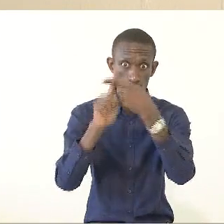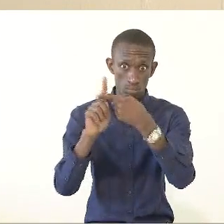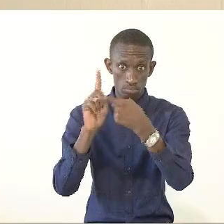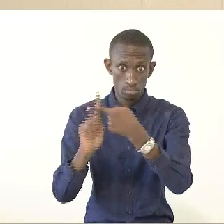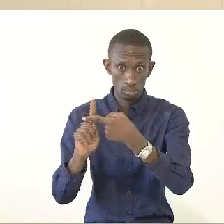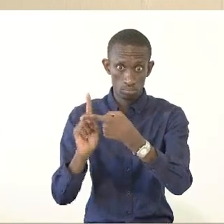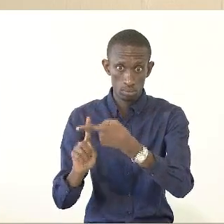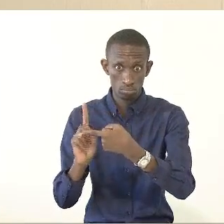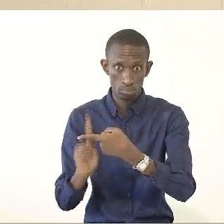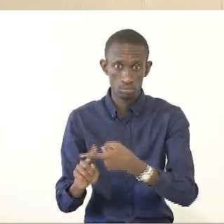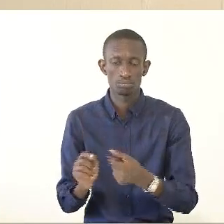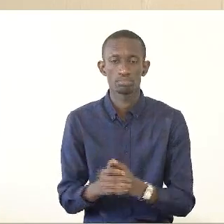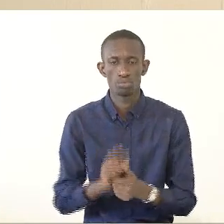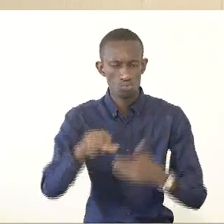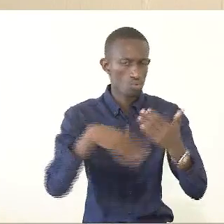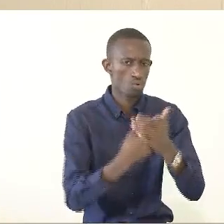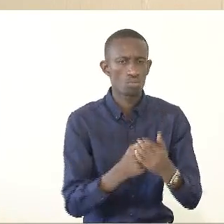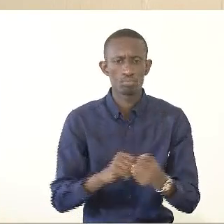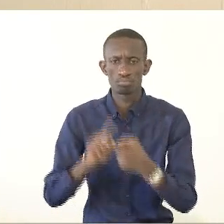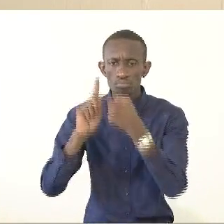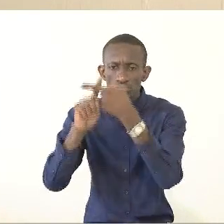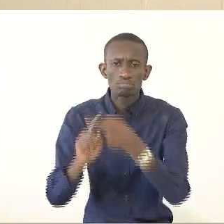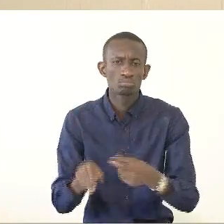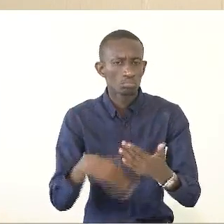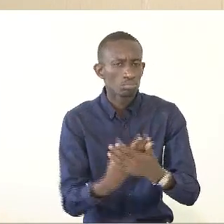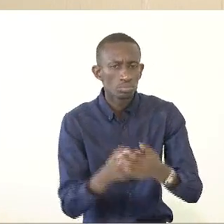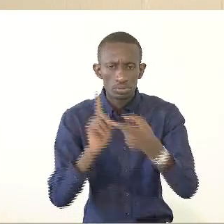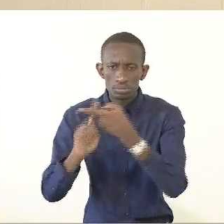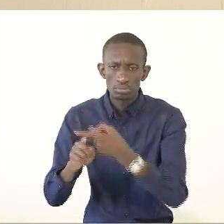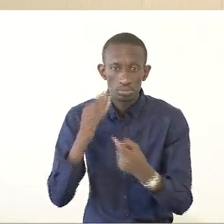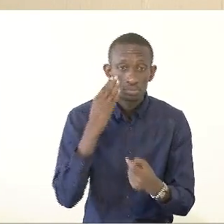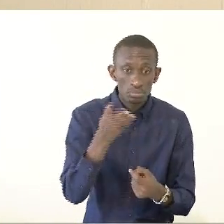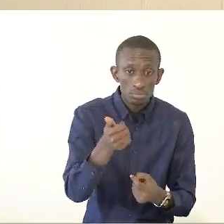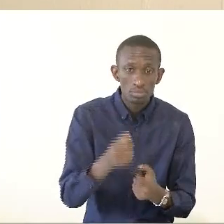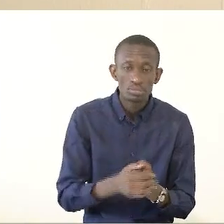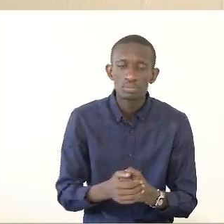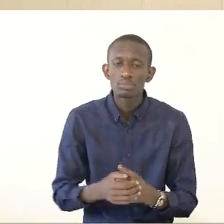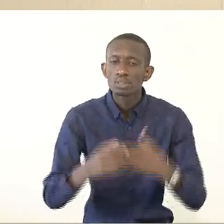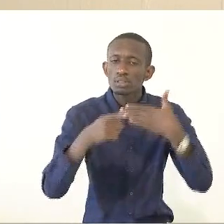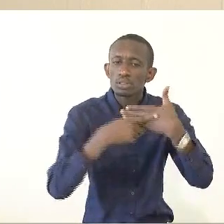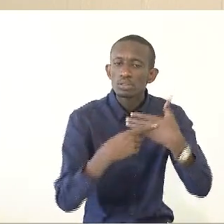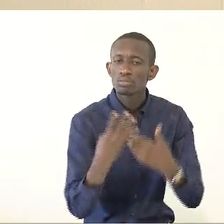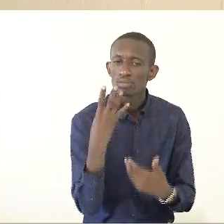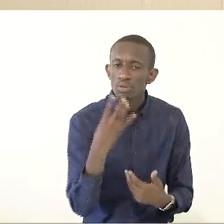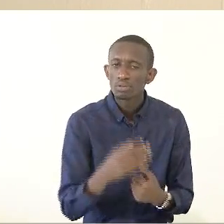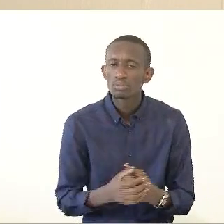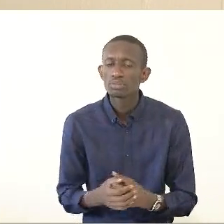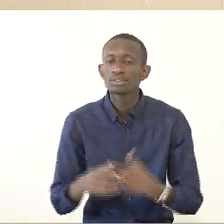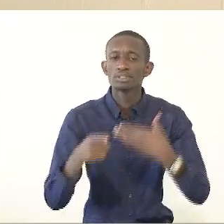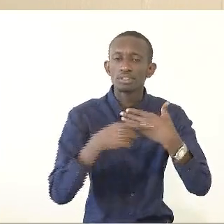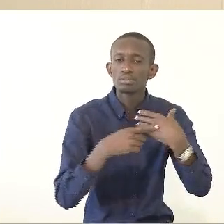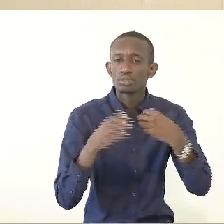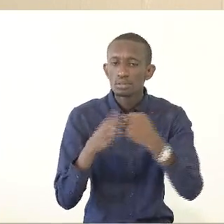this. We are summing up this. You see? We have -4 and -9. That